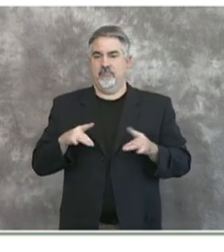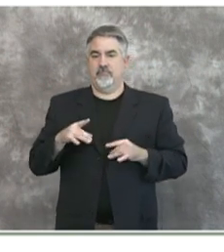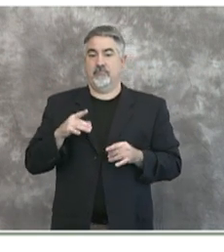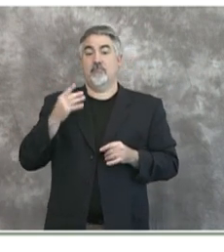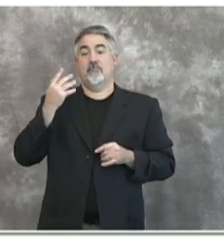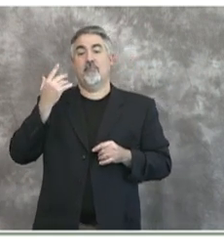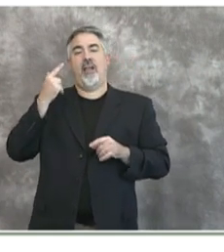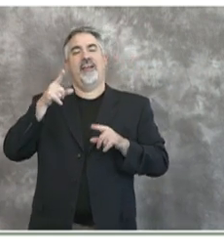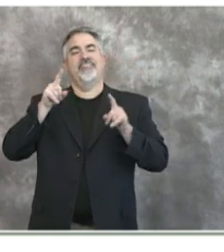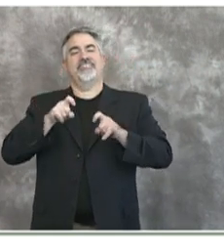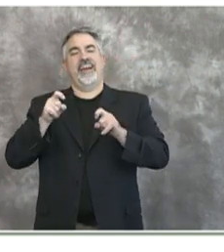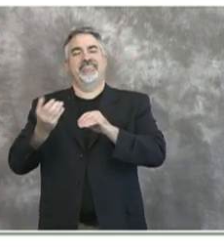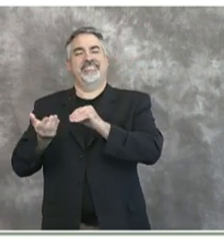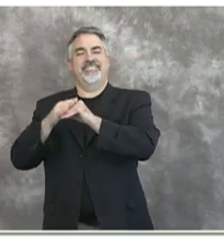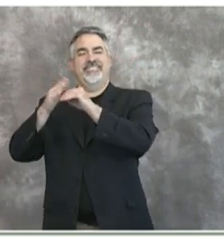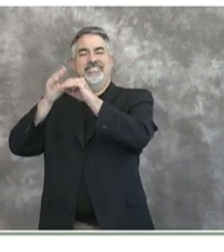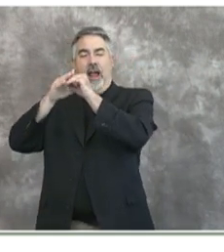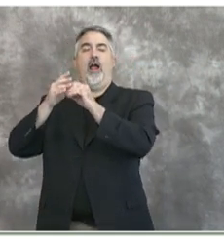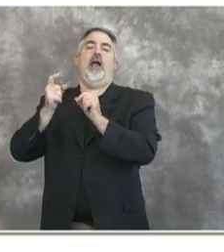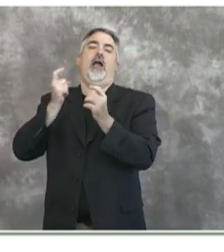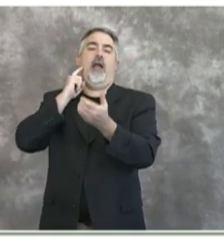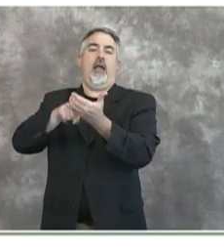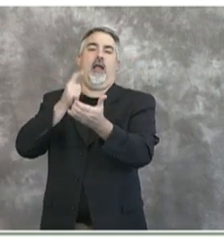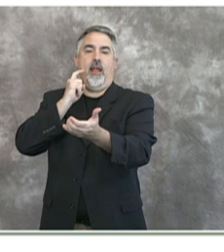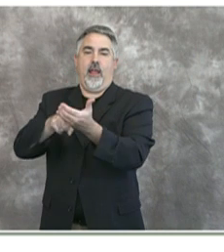testing at